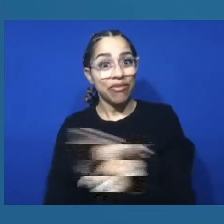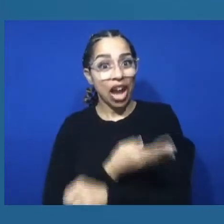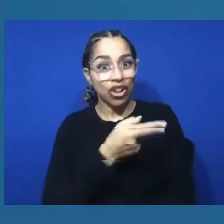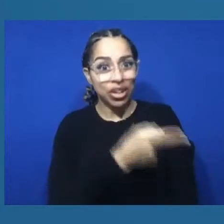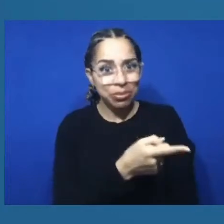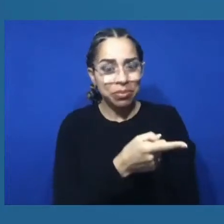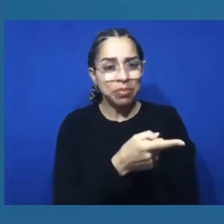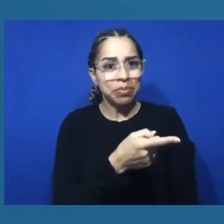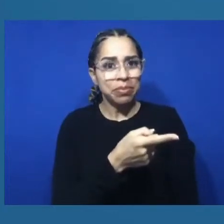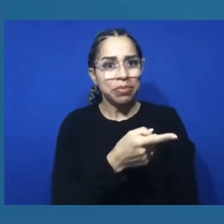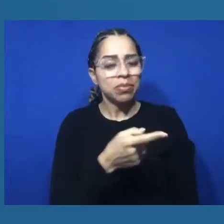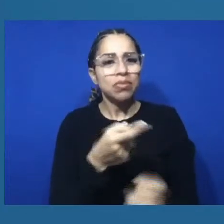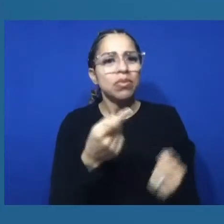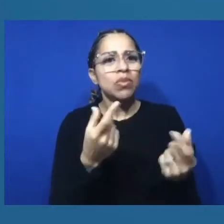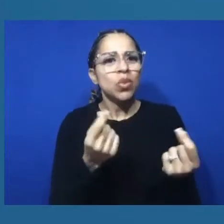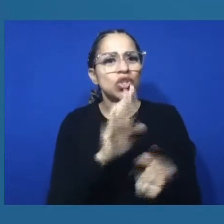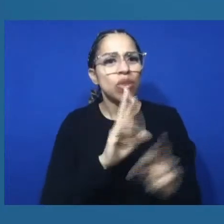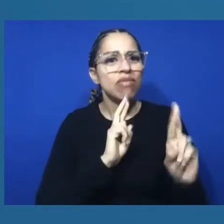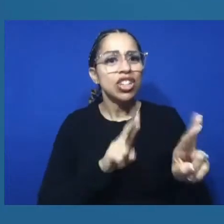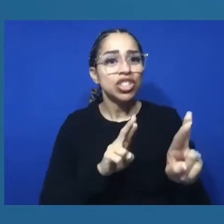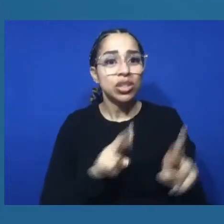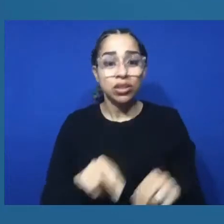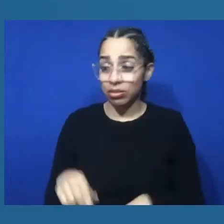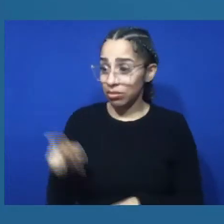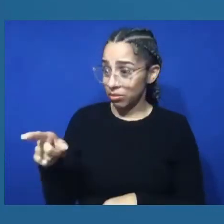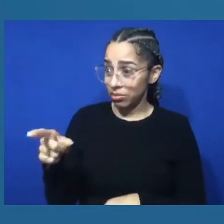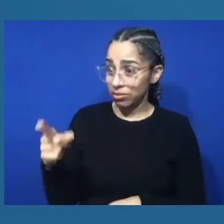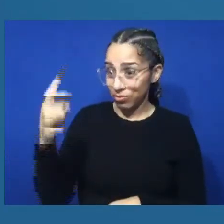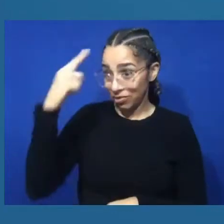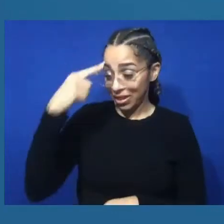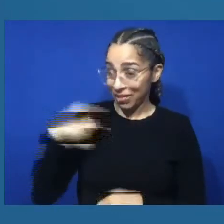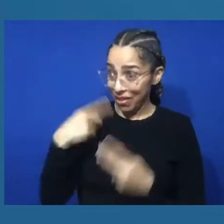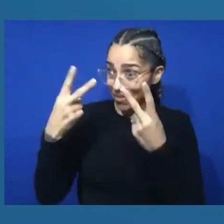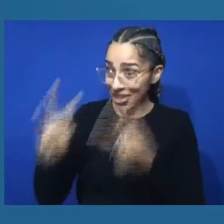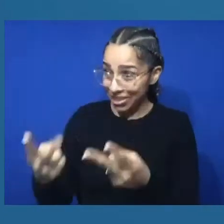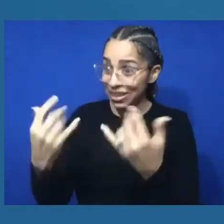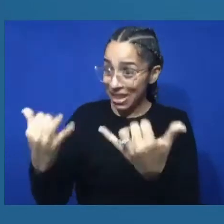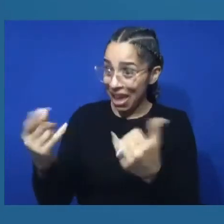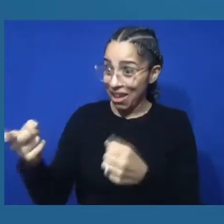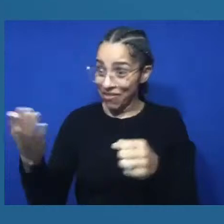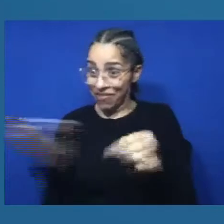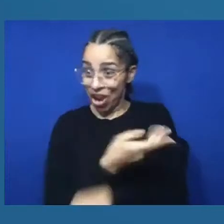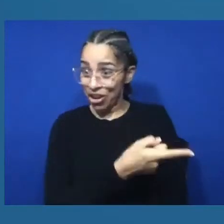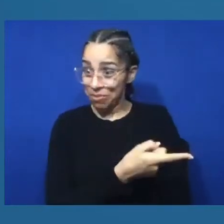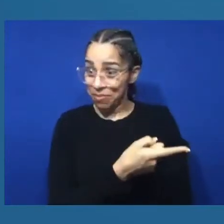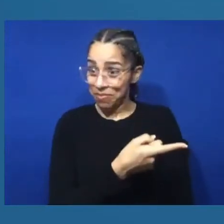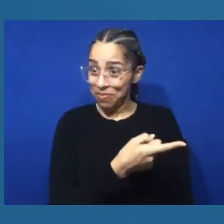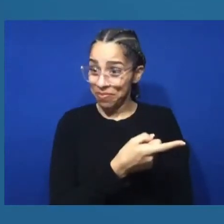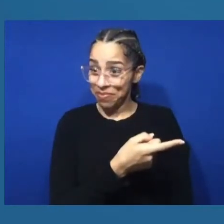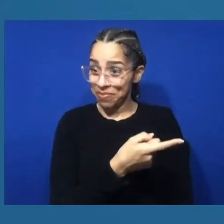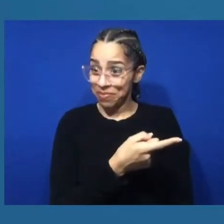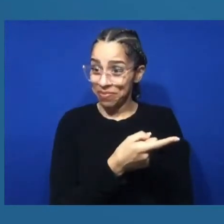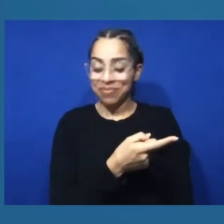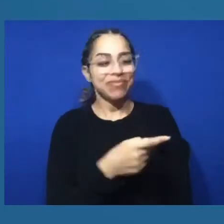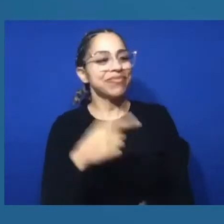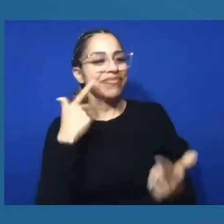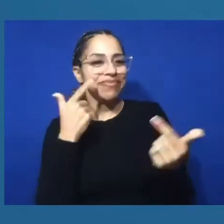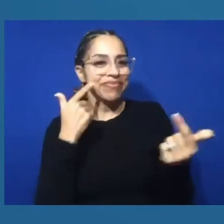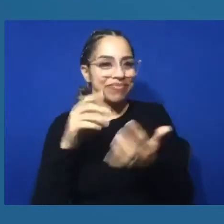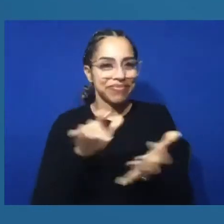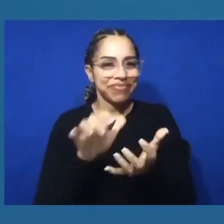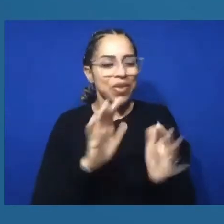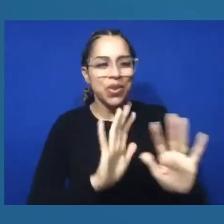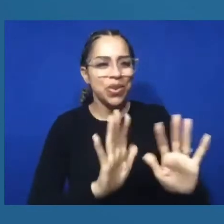events? Are you drawing a correlation between my visit and the firing? No. Okay, just want to be sure on that. No, just that you were there walking around.